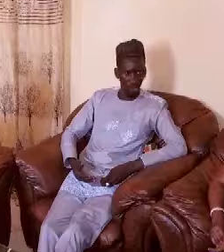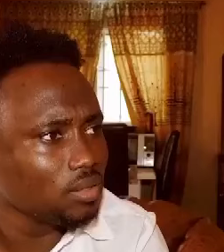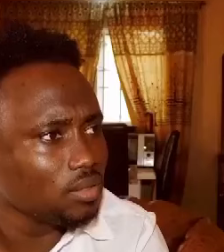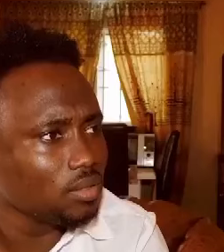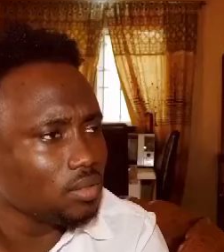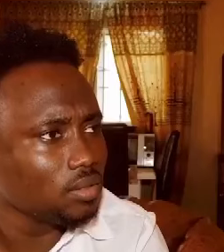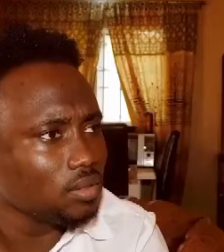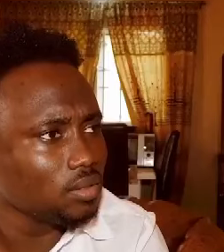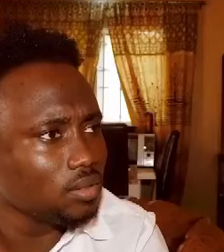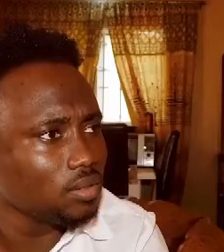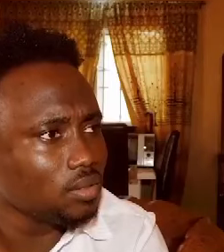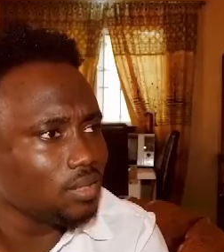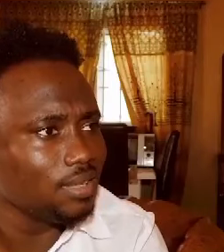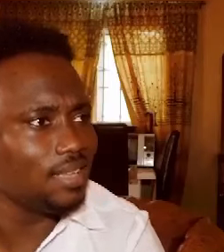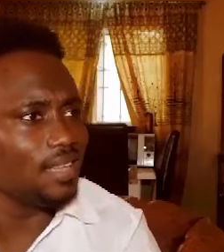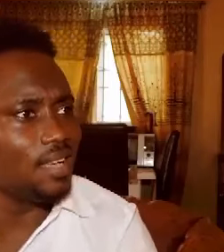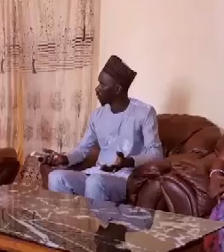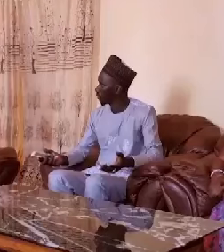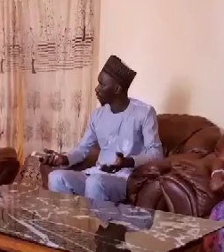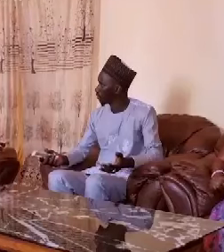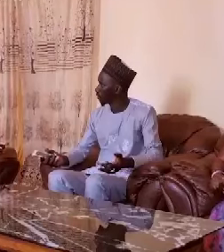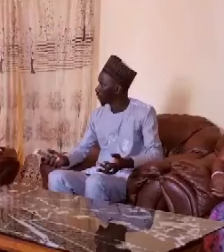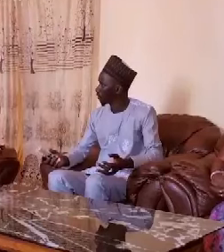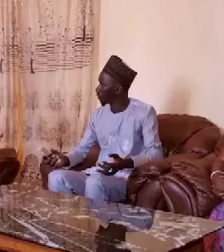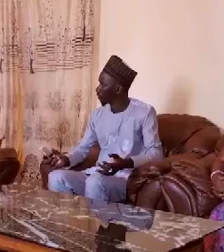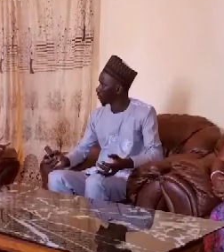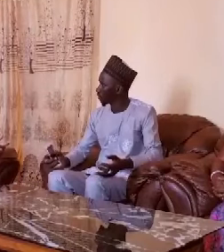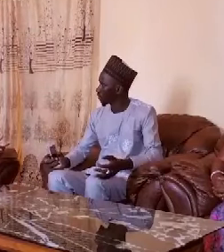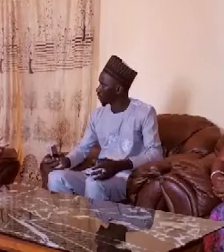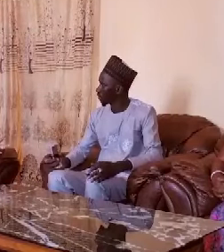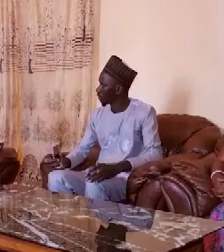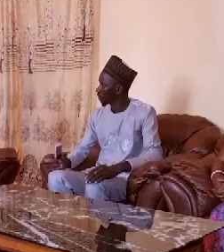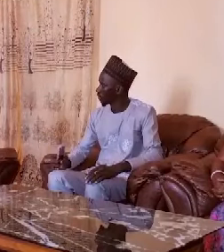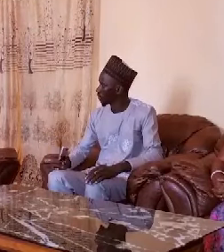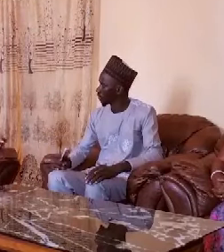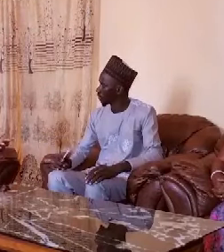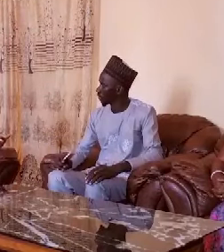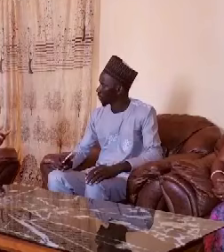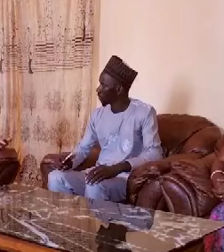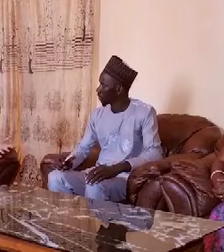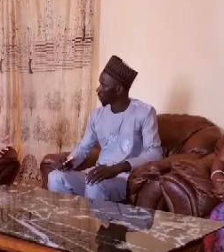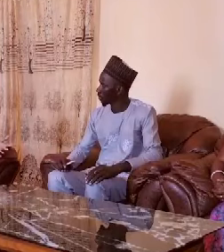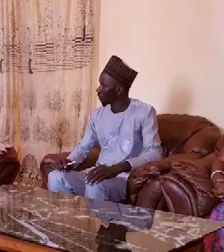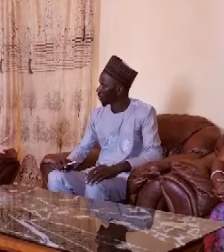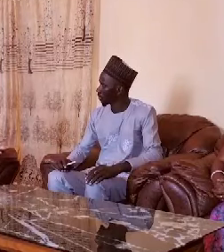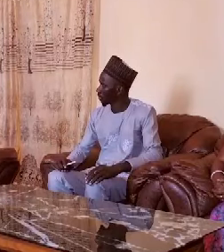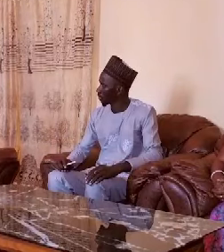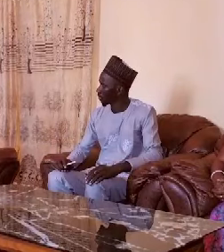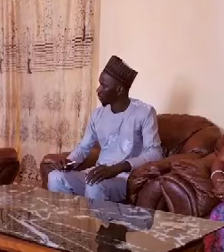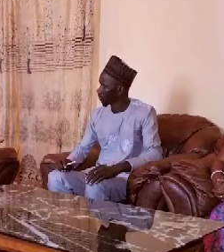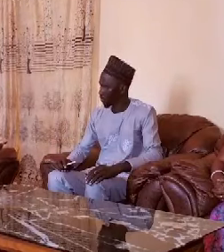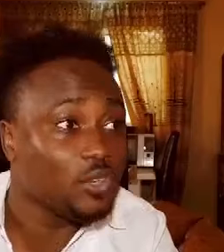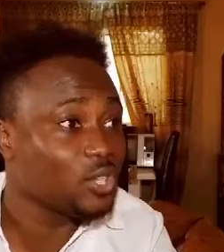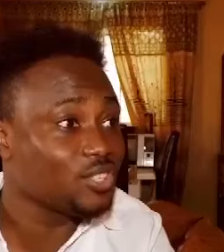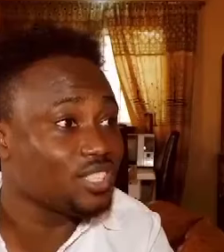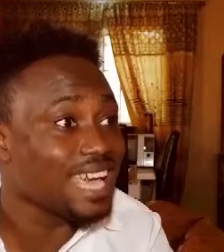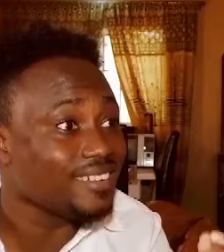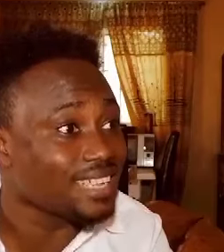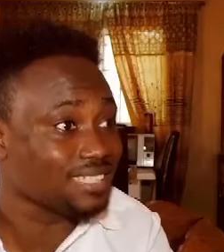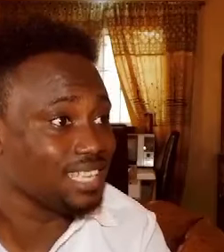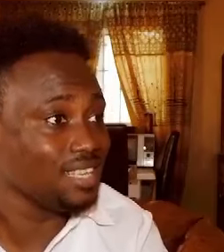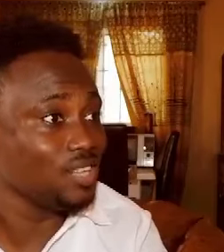Baluwo? What is Baluwo? Baluwo is a service that your son can use to send